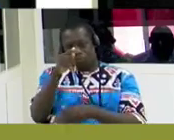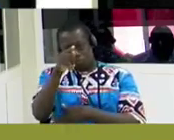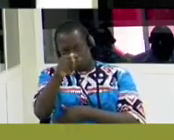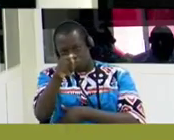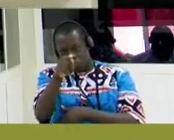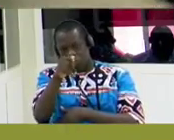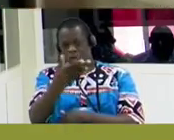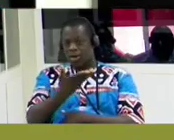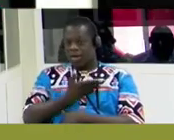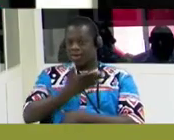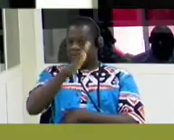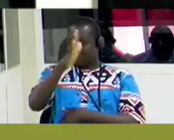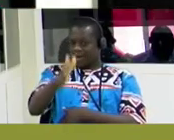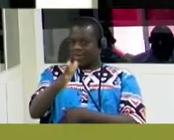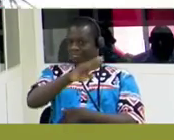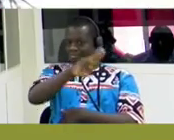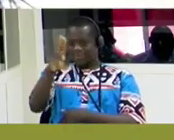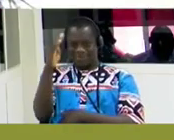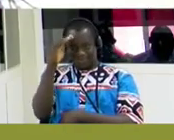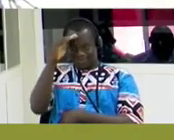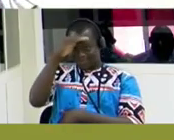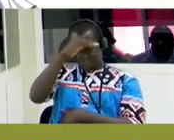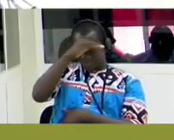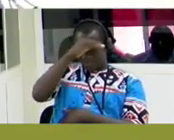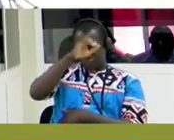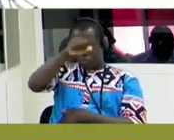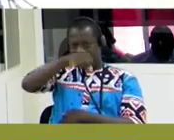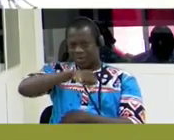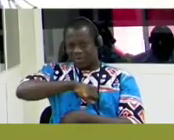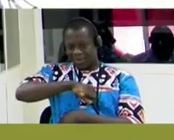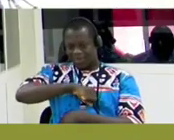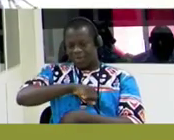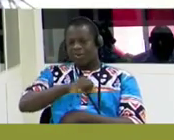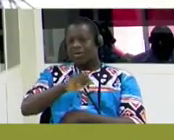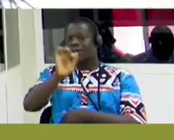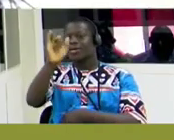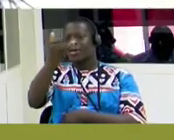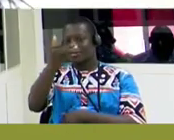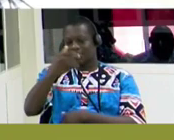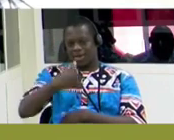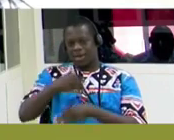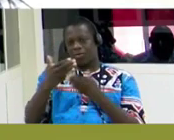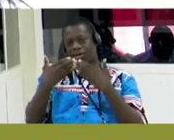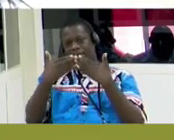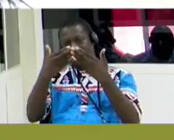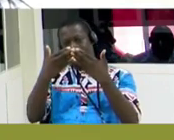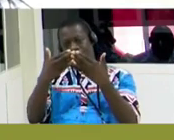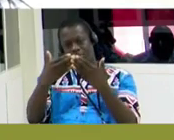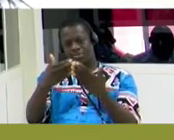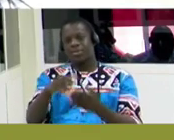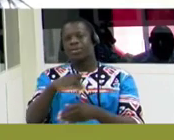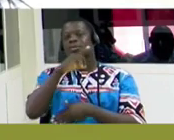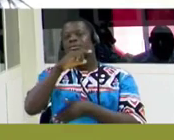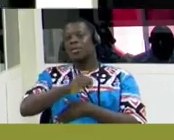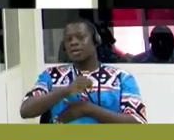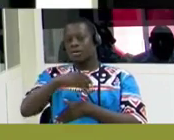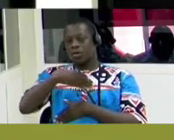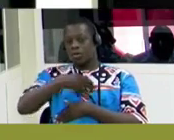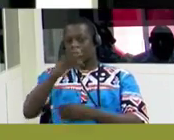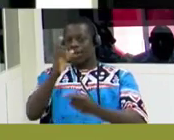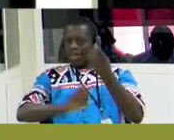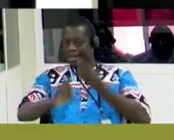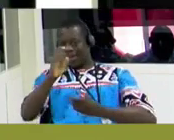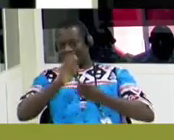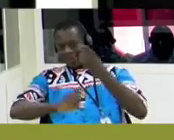incriminate yourself? Sir, I was told, sir. I just want to repeat the reminder to